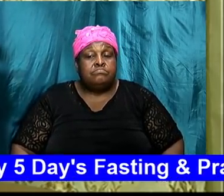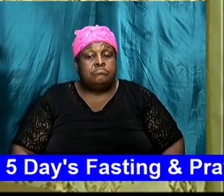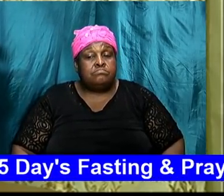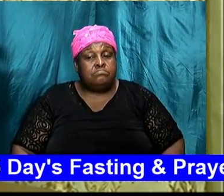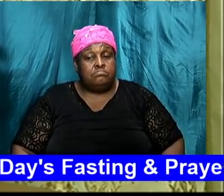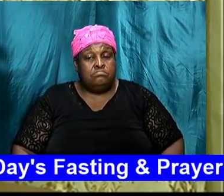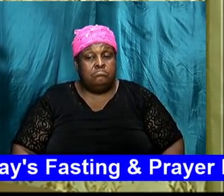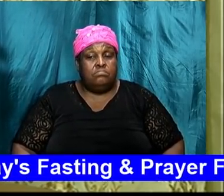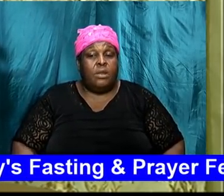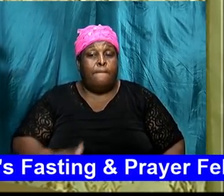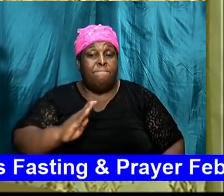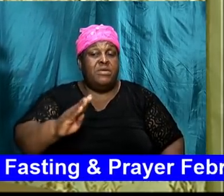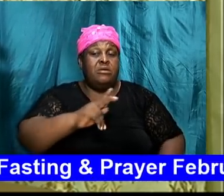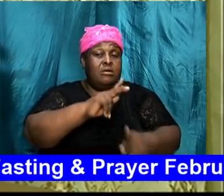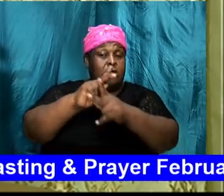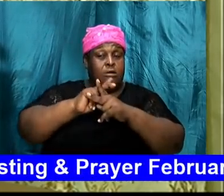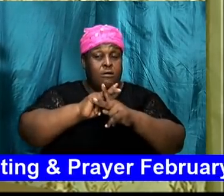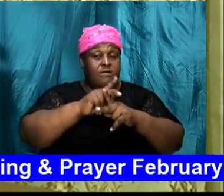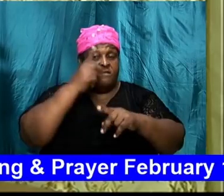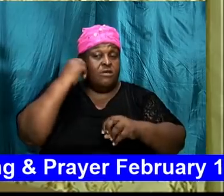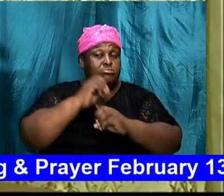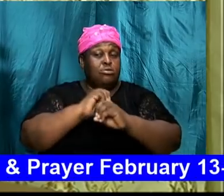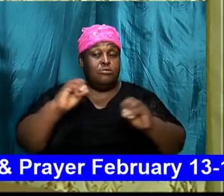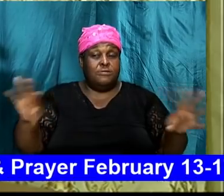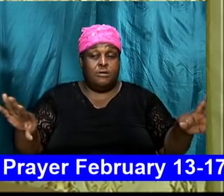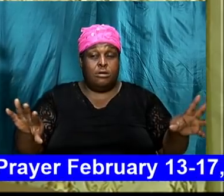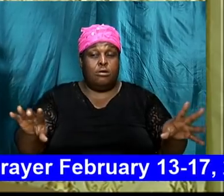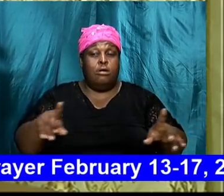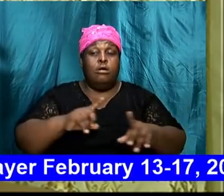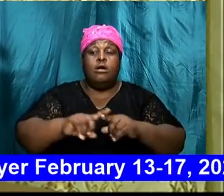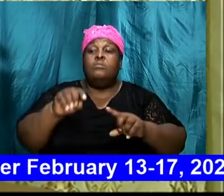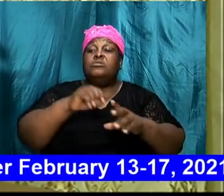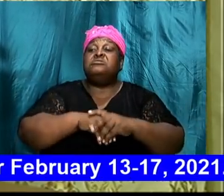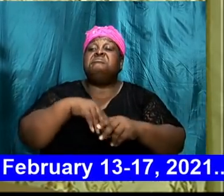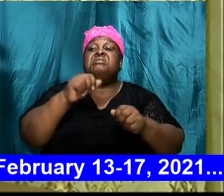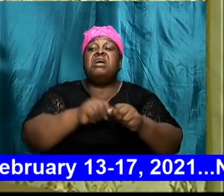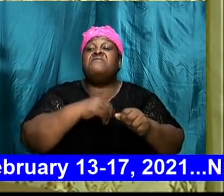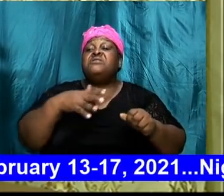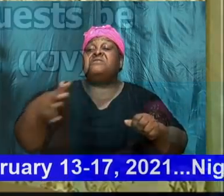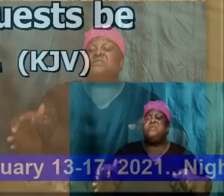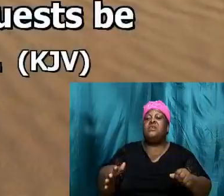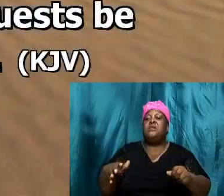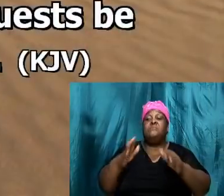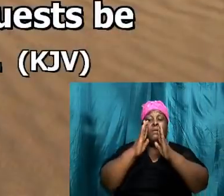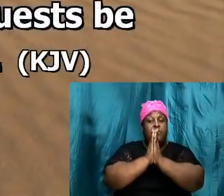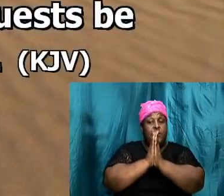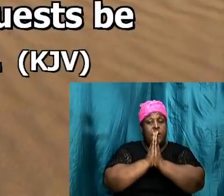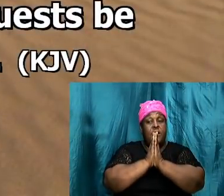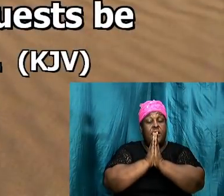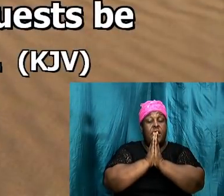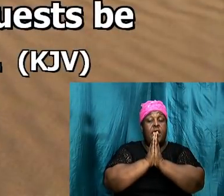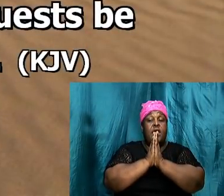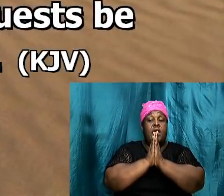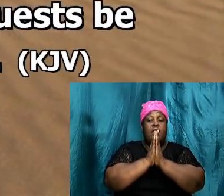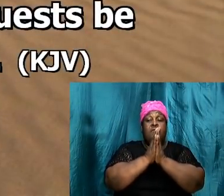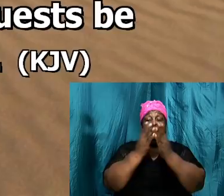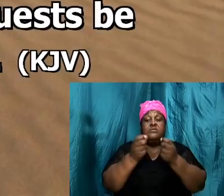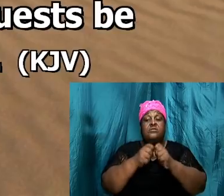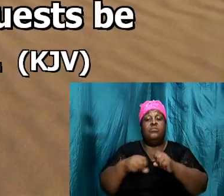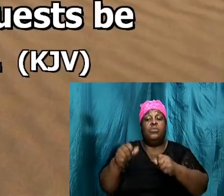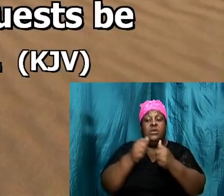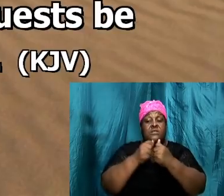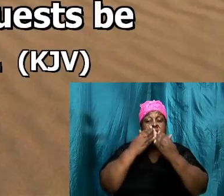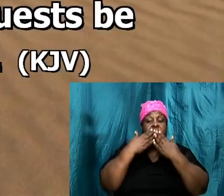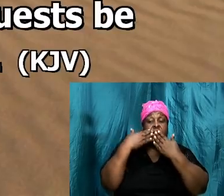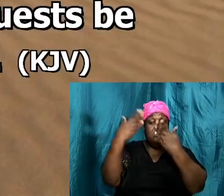it says be careful for nothing but in everything but prayer and supplication